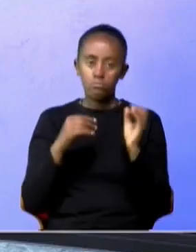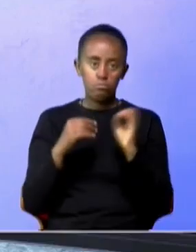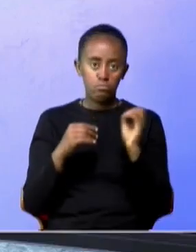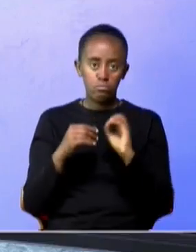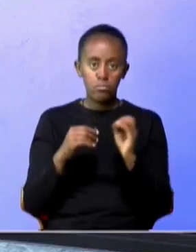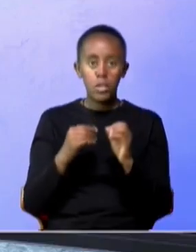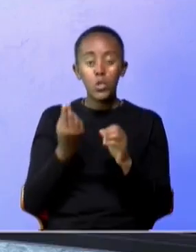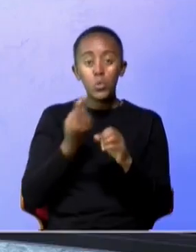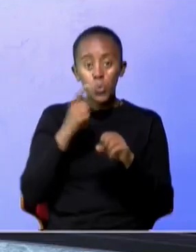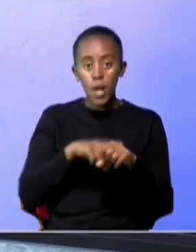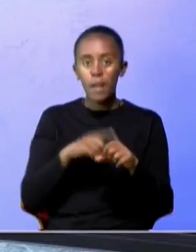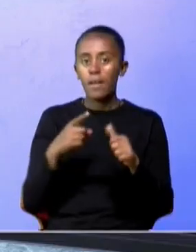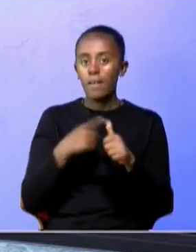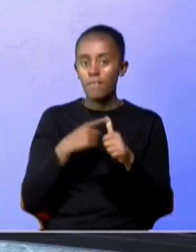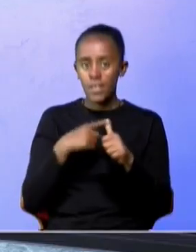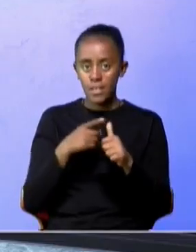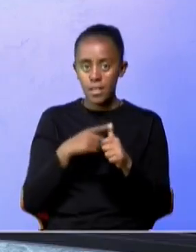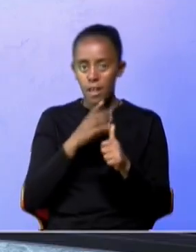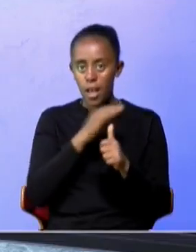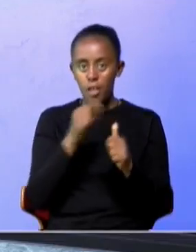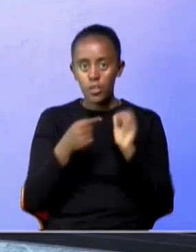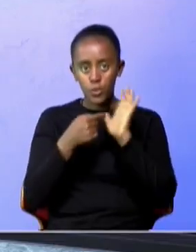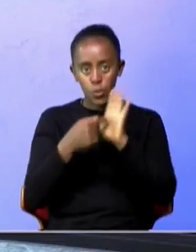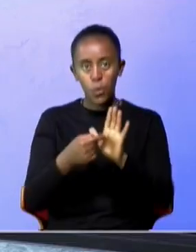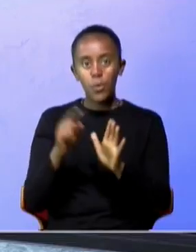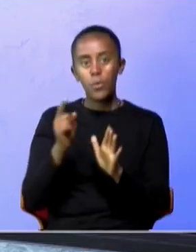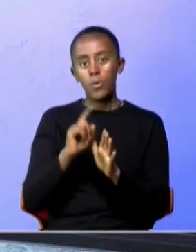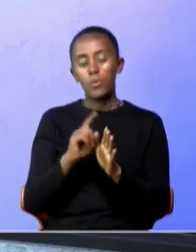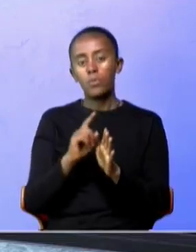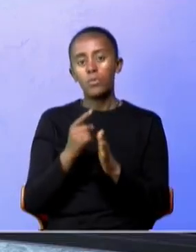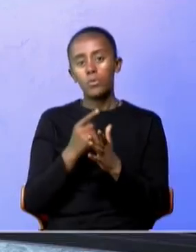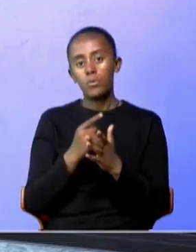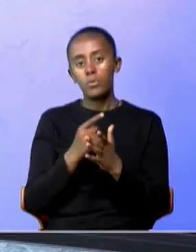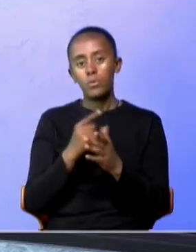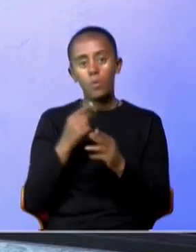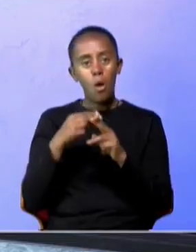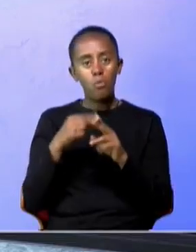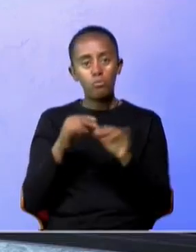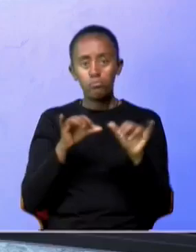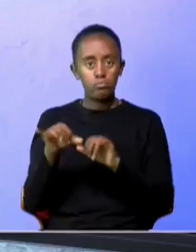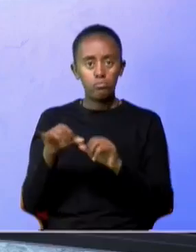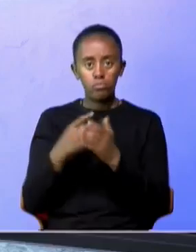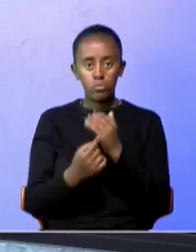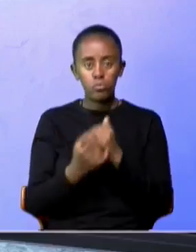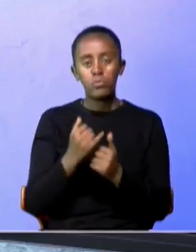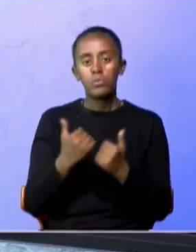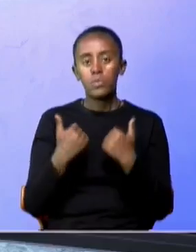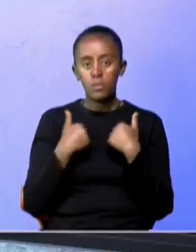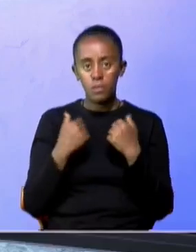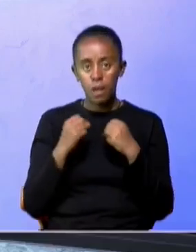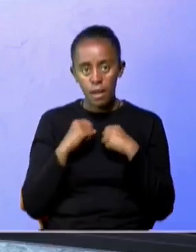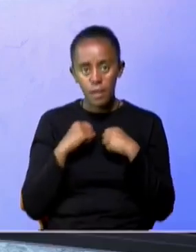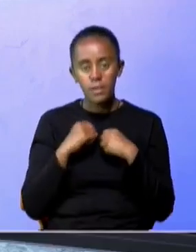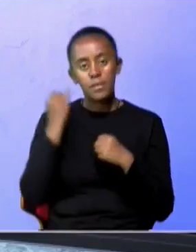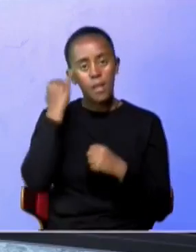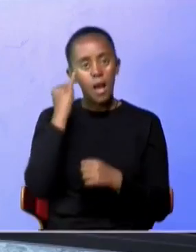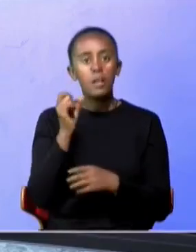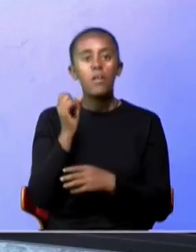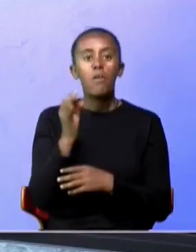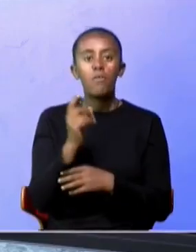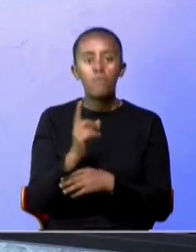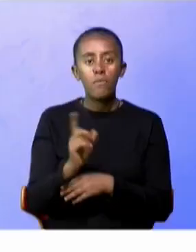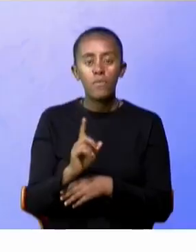usually comes first, and it's showing us not only a noun, but it has the idea of